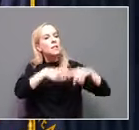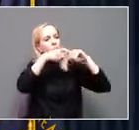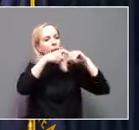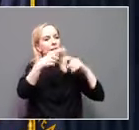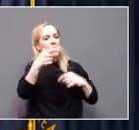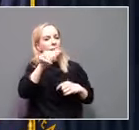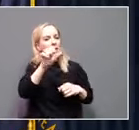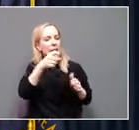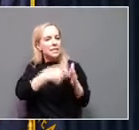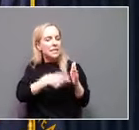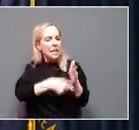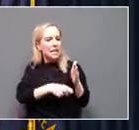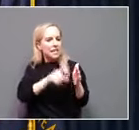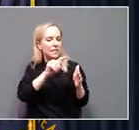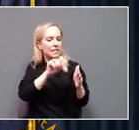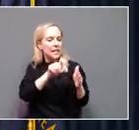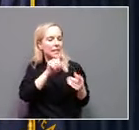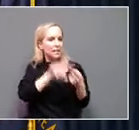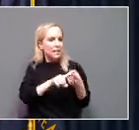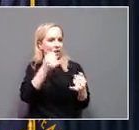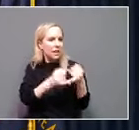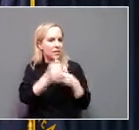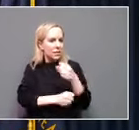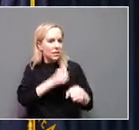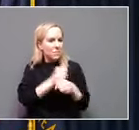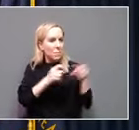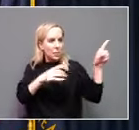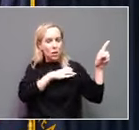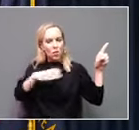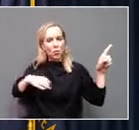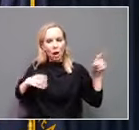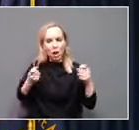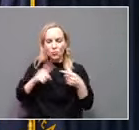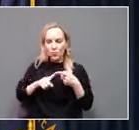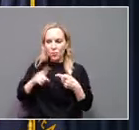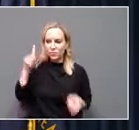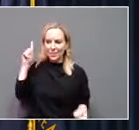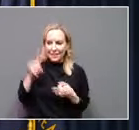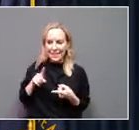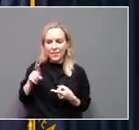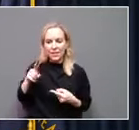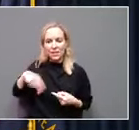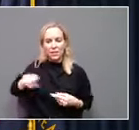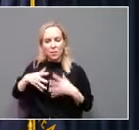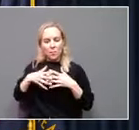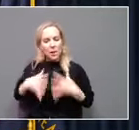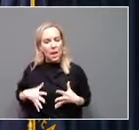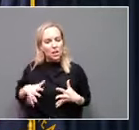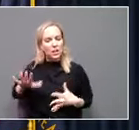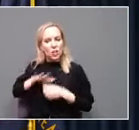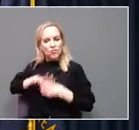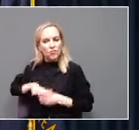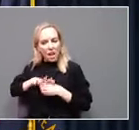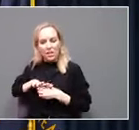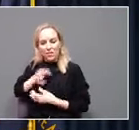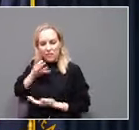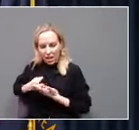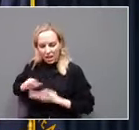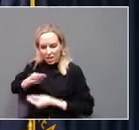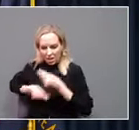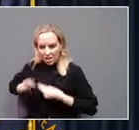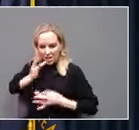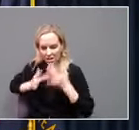year. As Congress looks to relieve Americans of their financial stress caused by increased gas prices and amid international crises